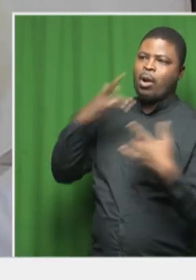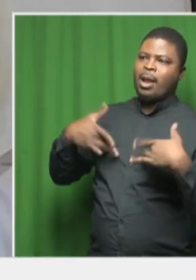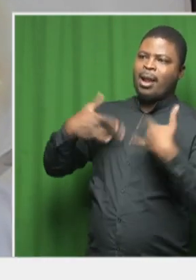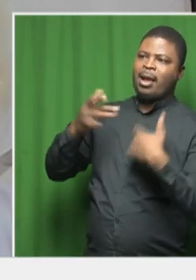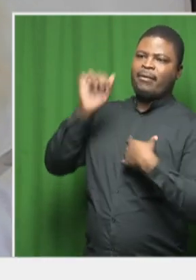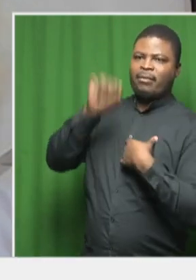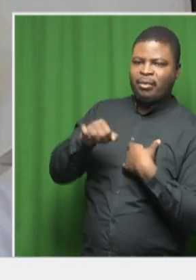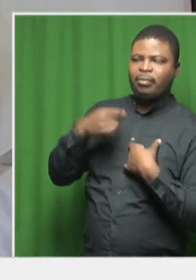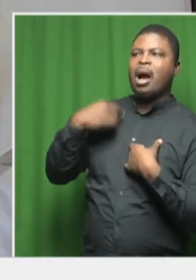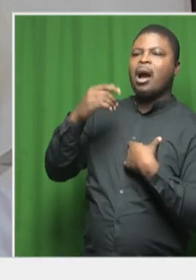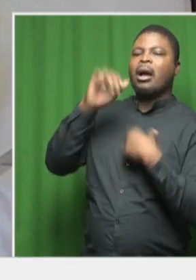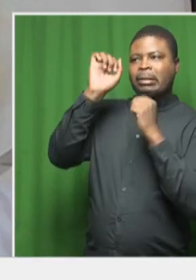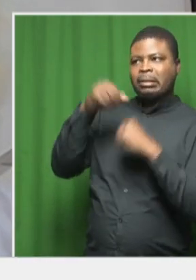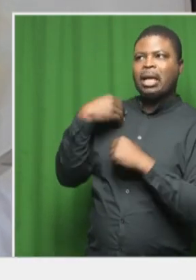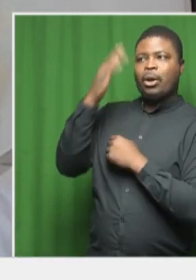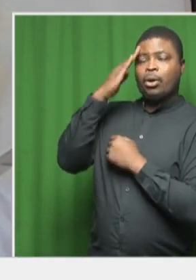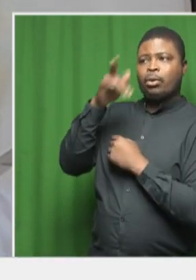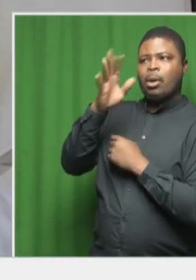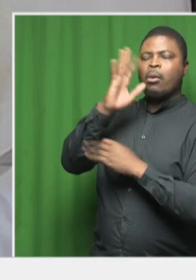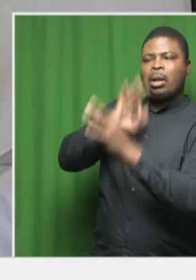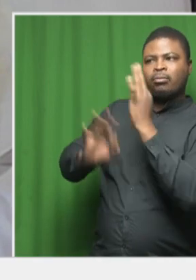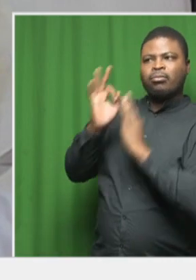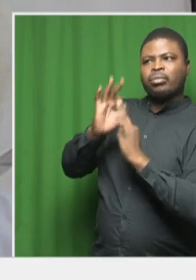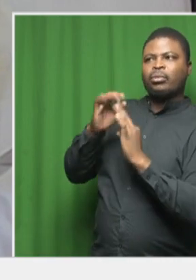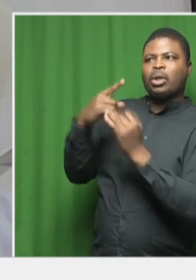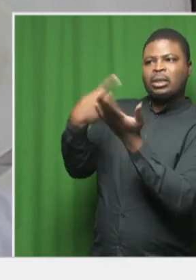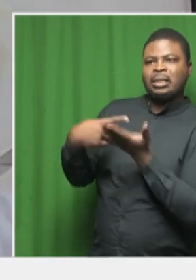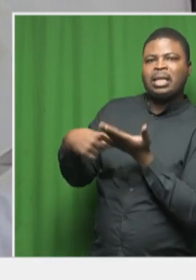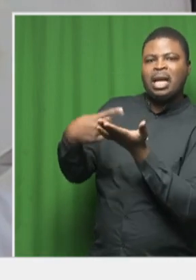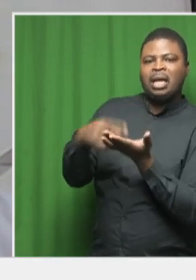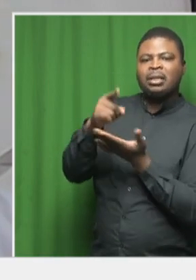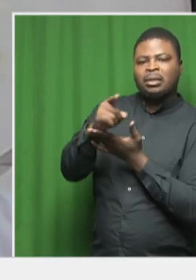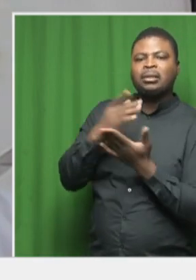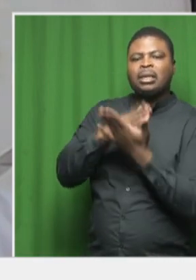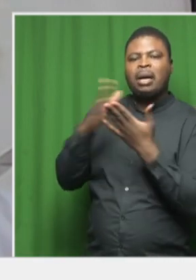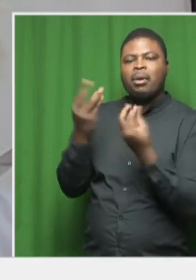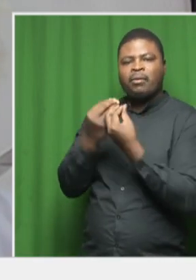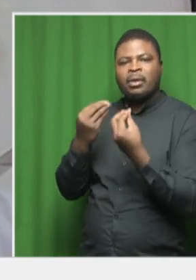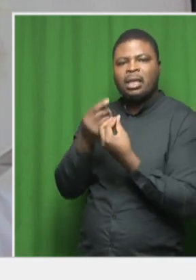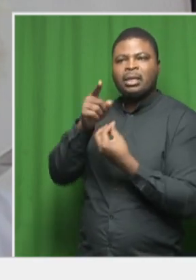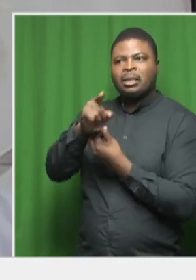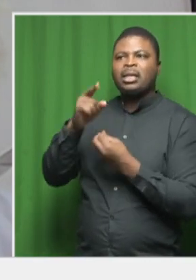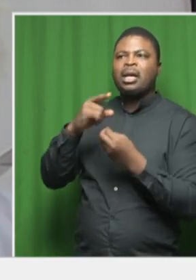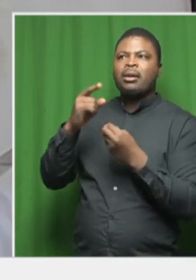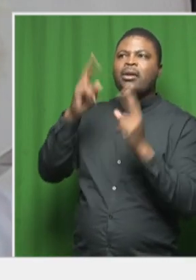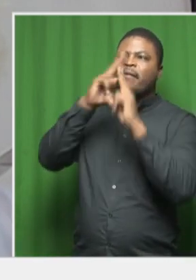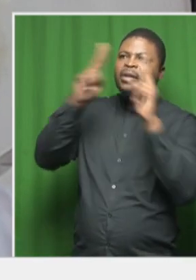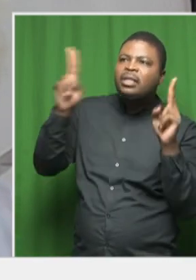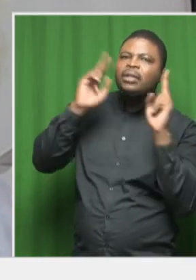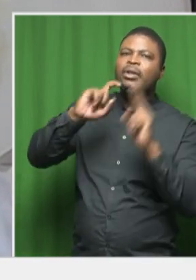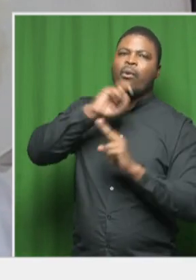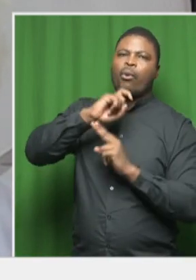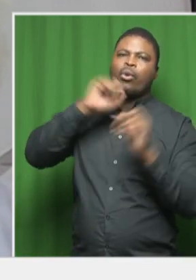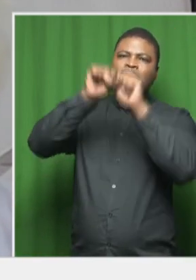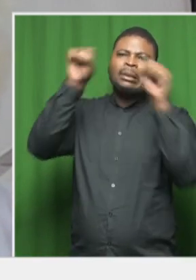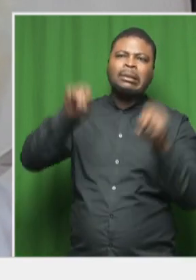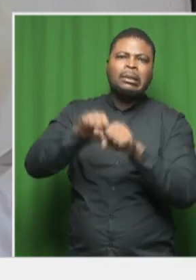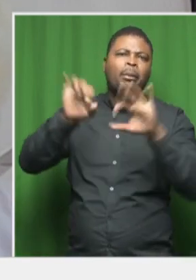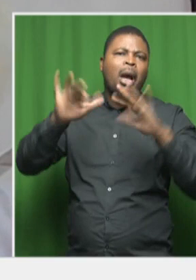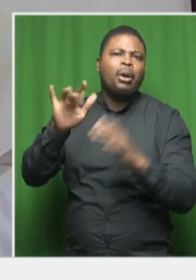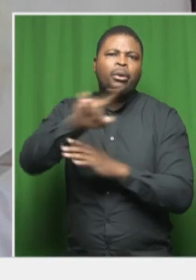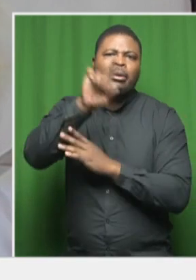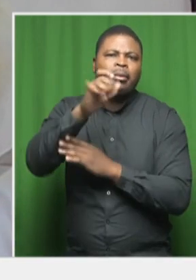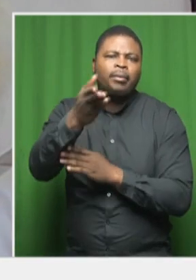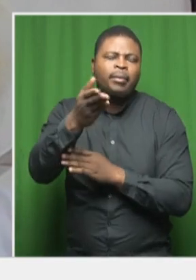to speak to us about what are some of the common tech platforms used by universities? Well, if we